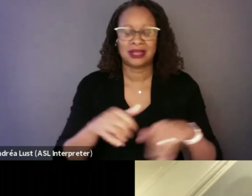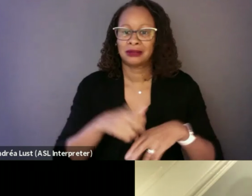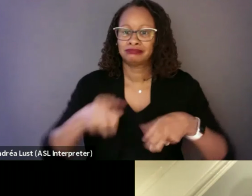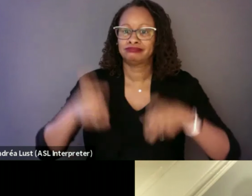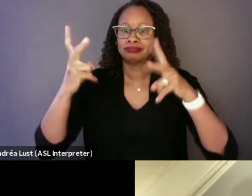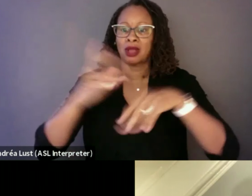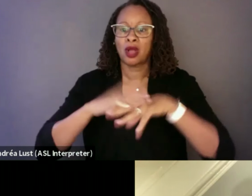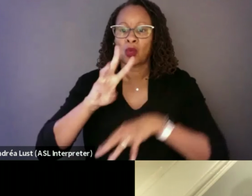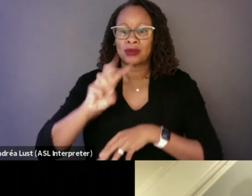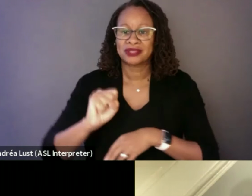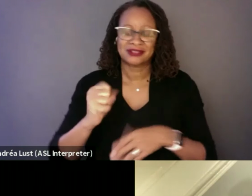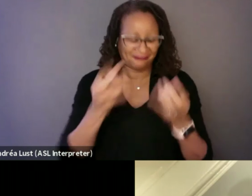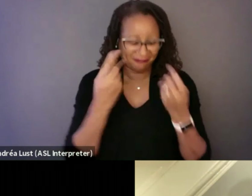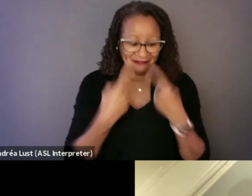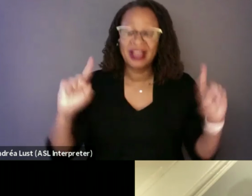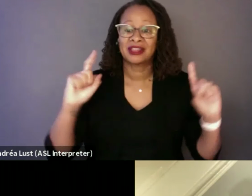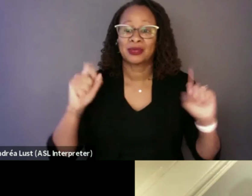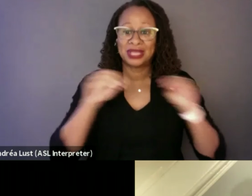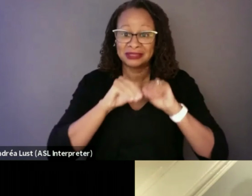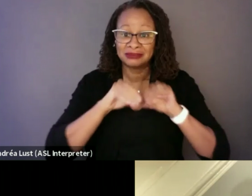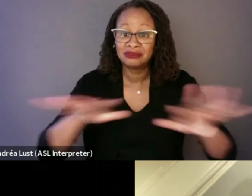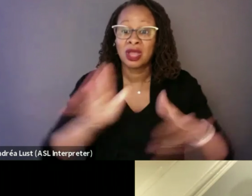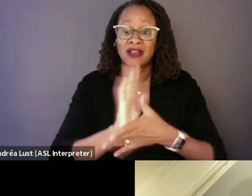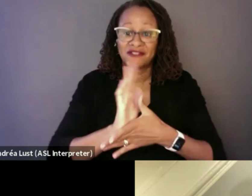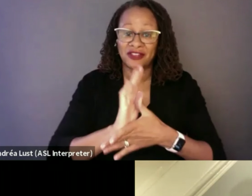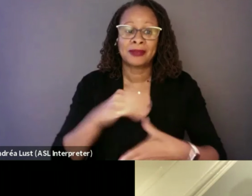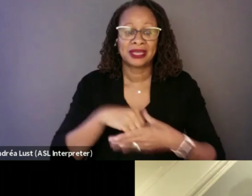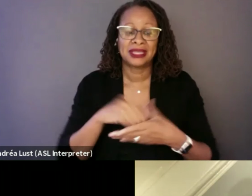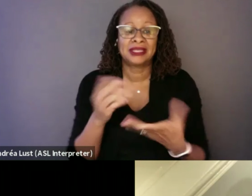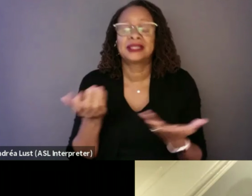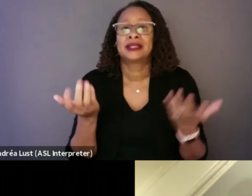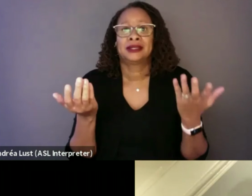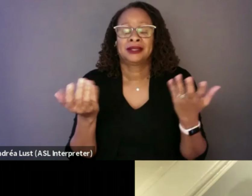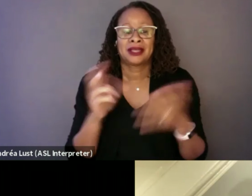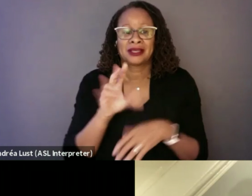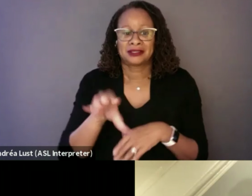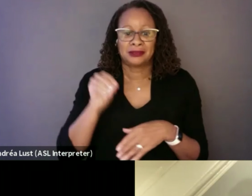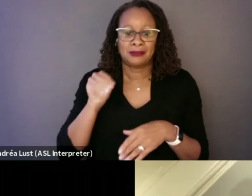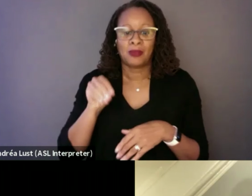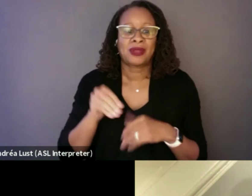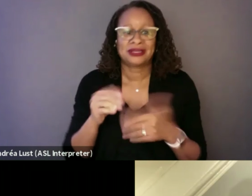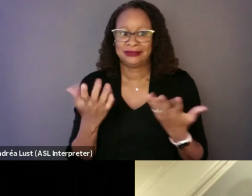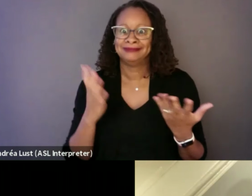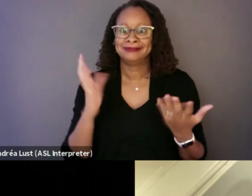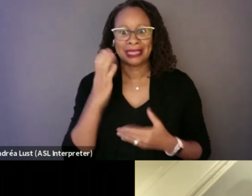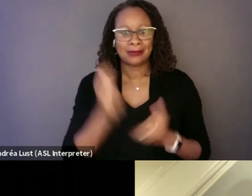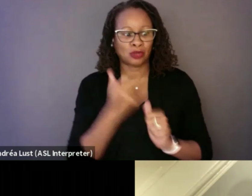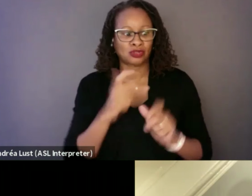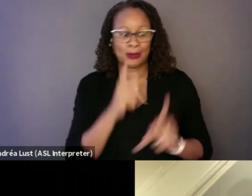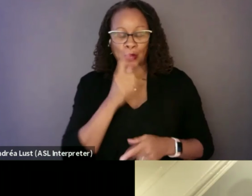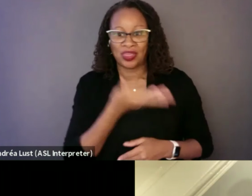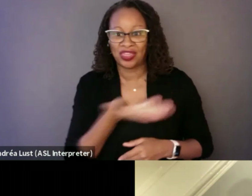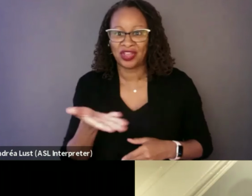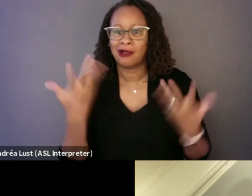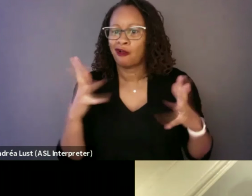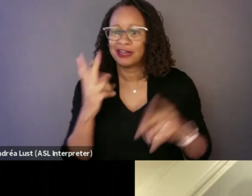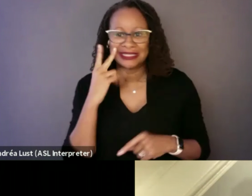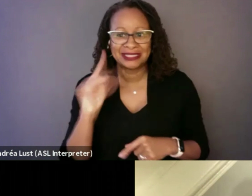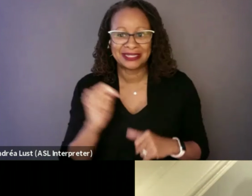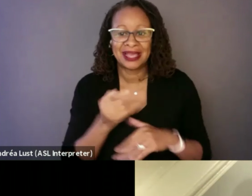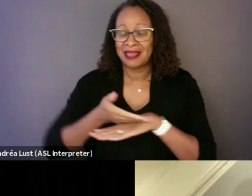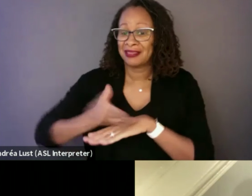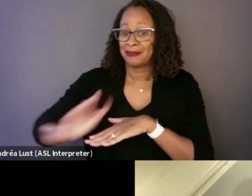film in Zimbabwe, it turned out that most of the population had already seen it. The ban itself was actually